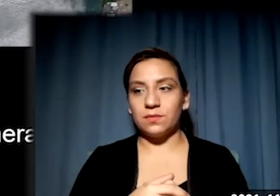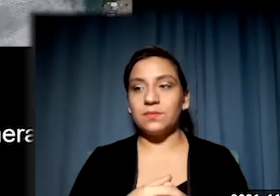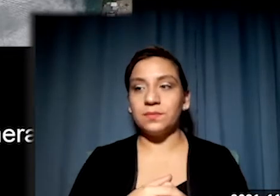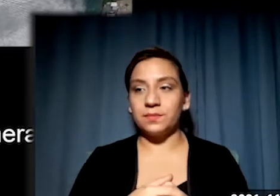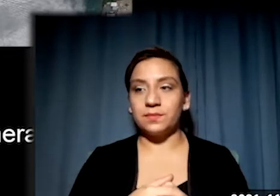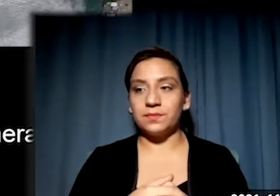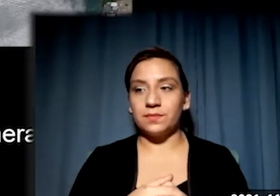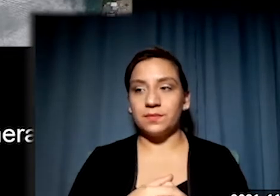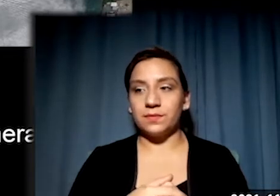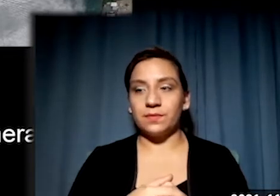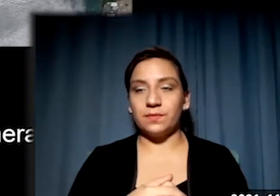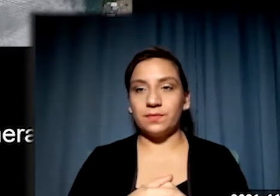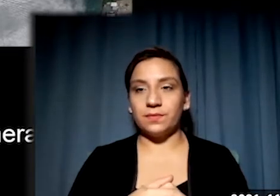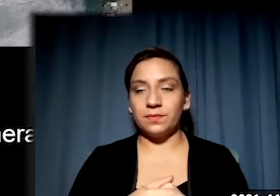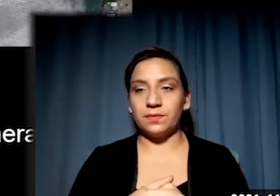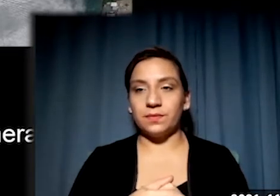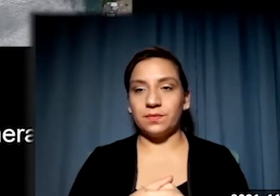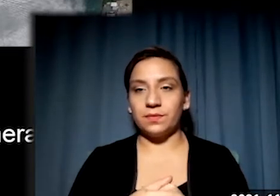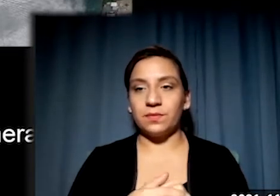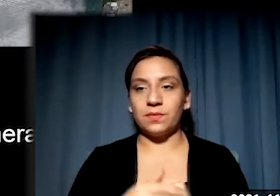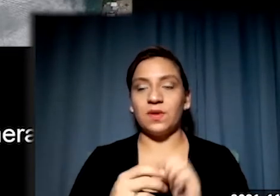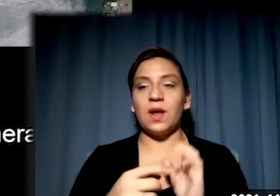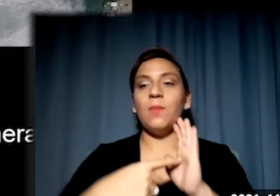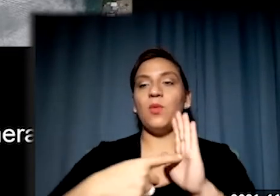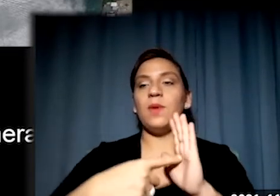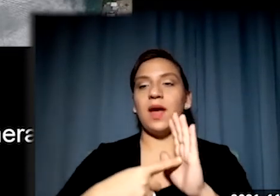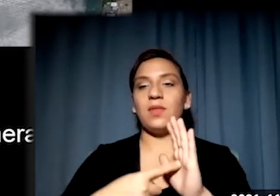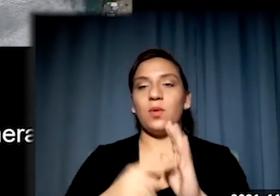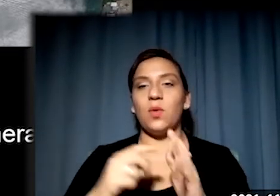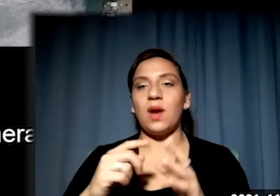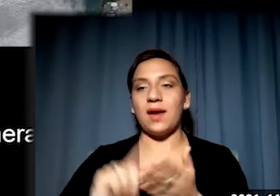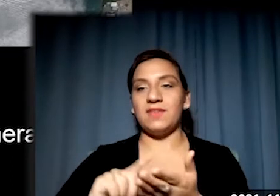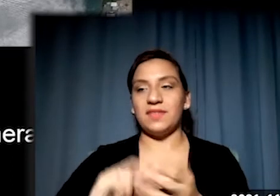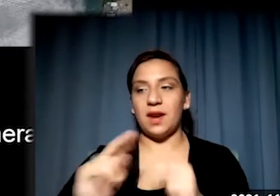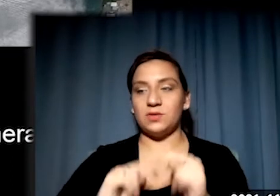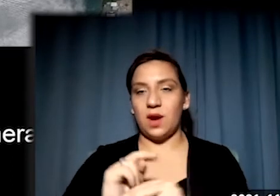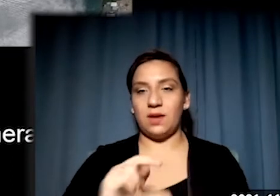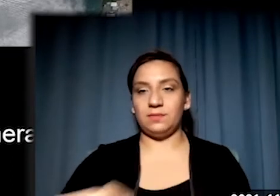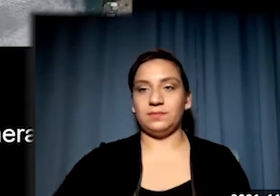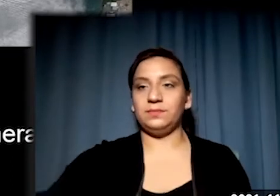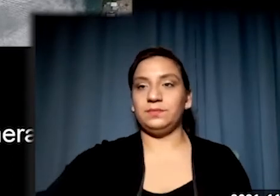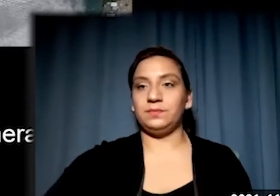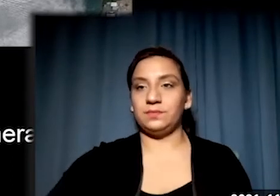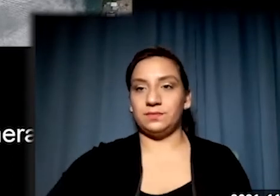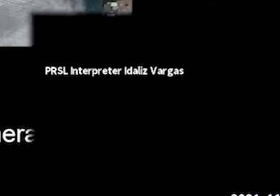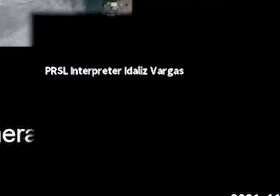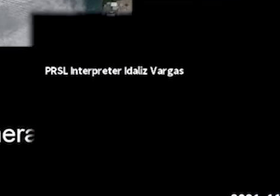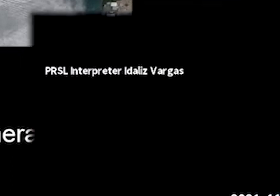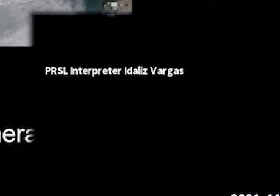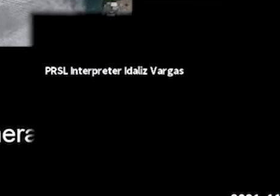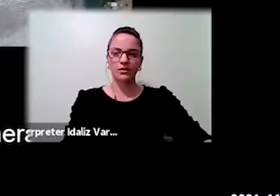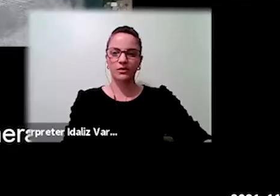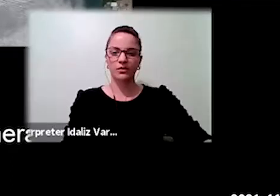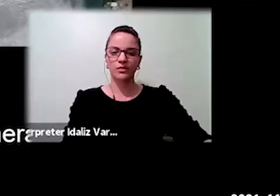Historic Places. I did the nomination. I asked for one special concession, and it was